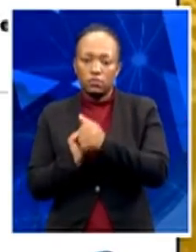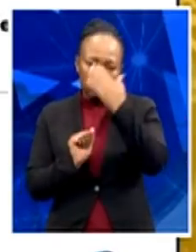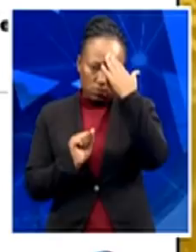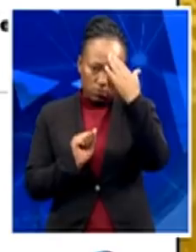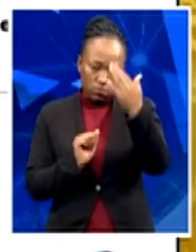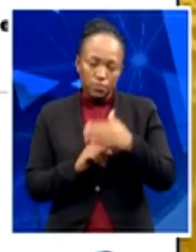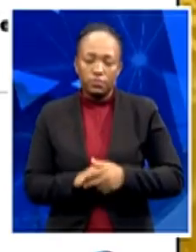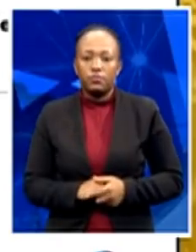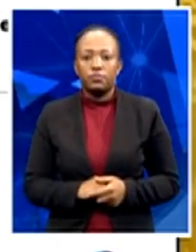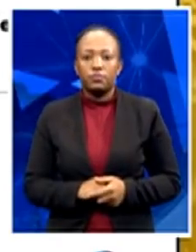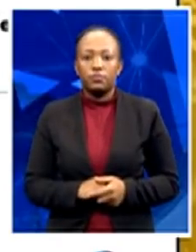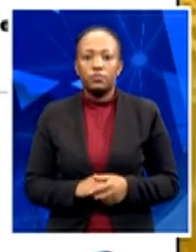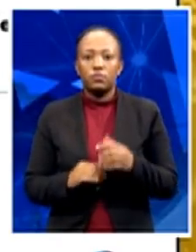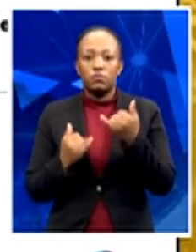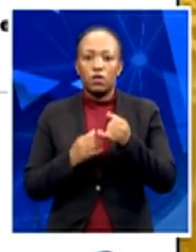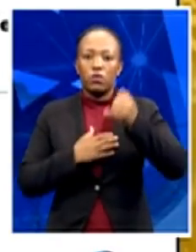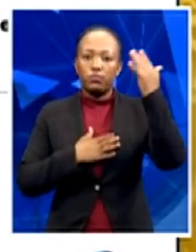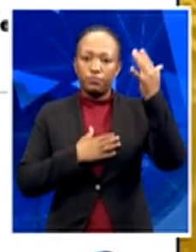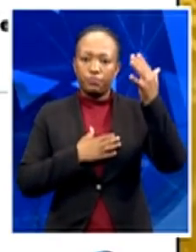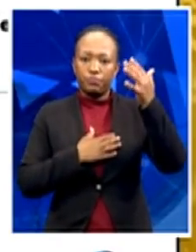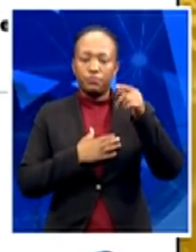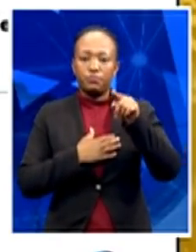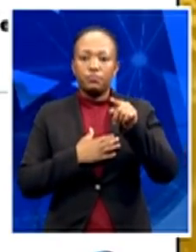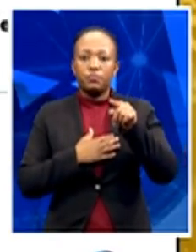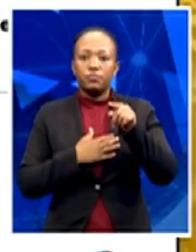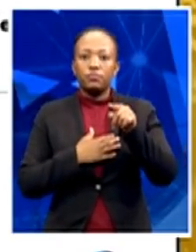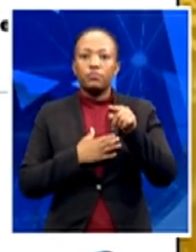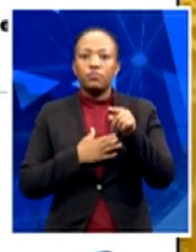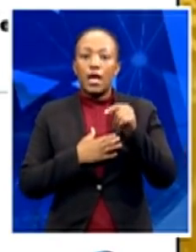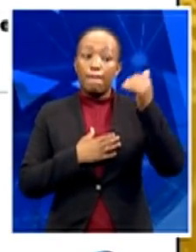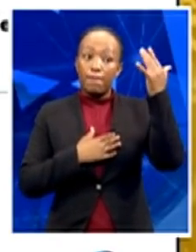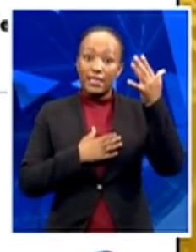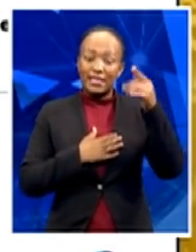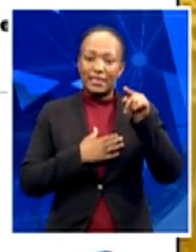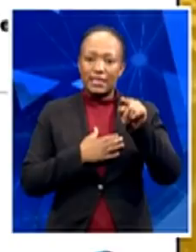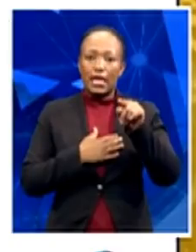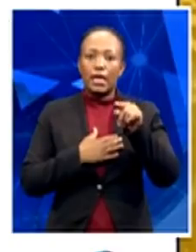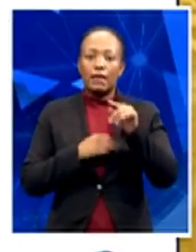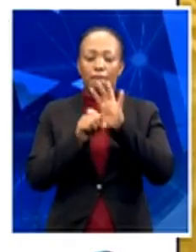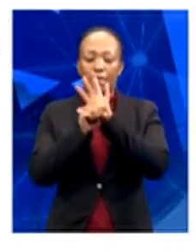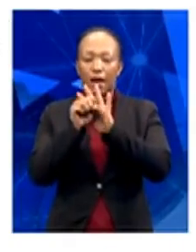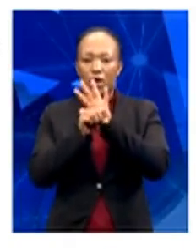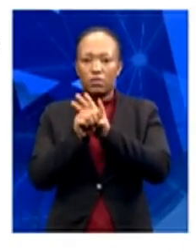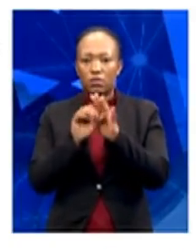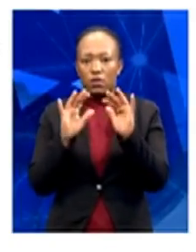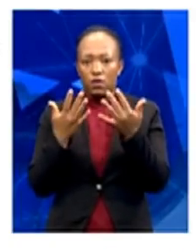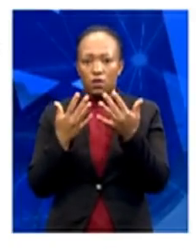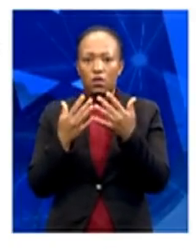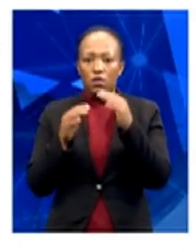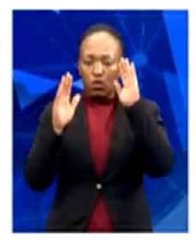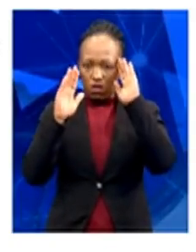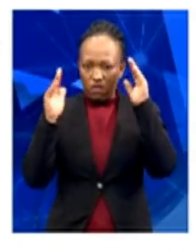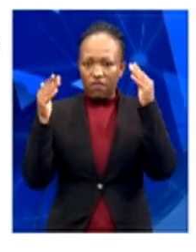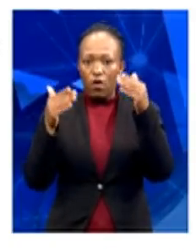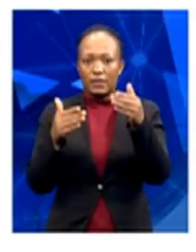presentation. In terms of the presentation outline, we are going to be focusing on the following areas.